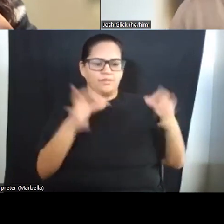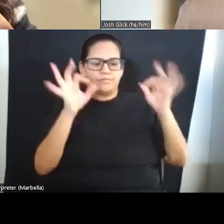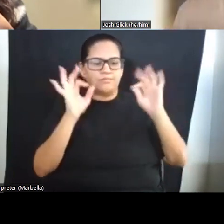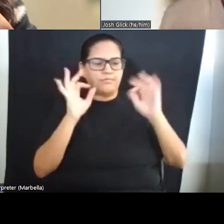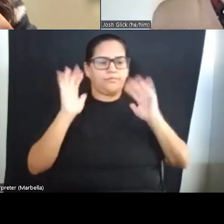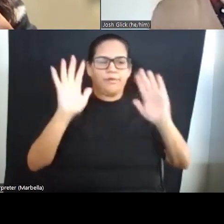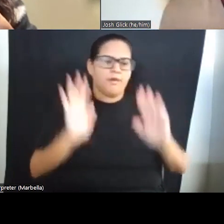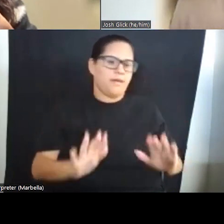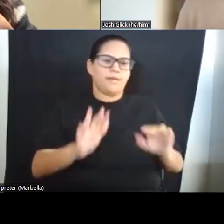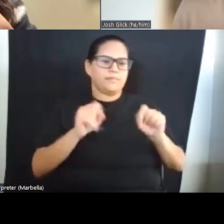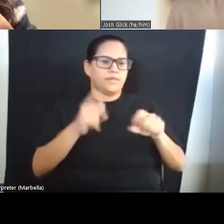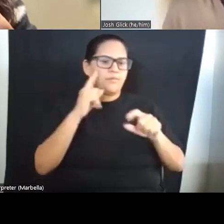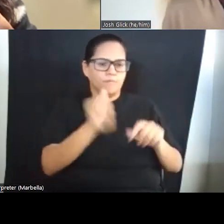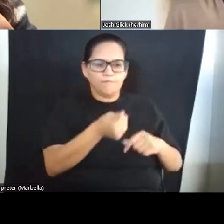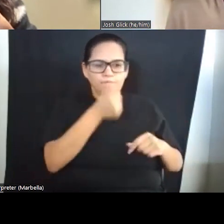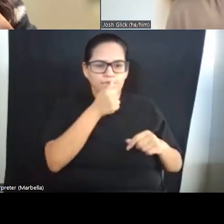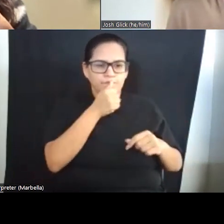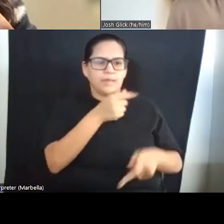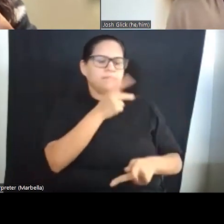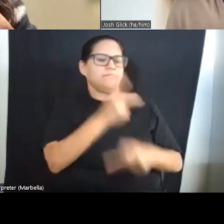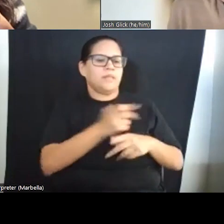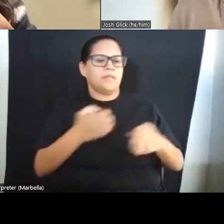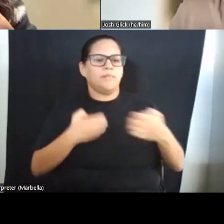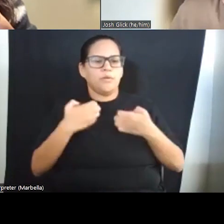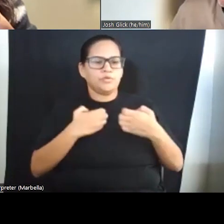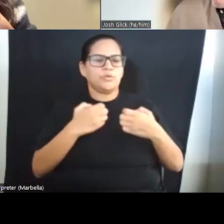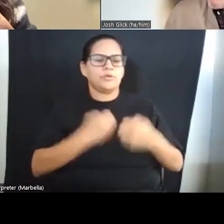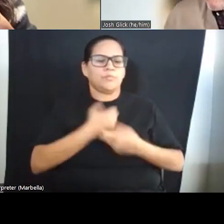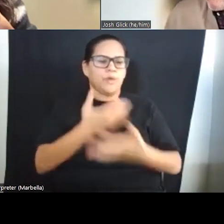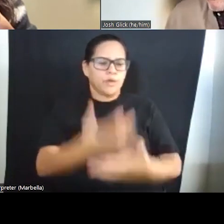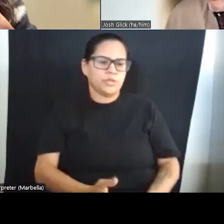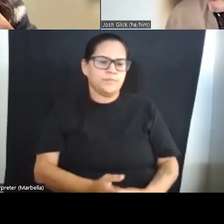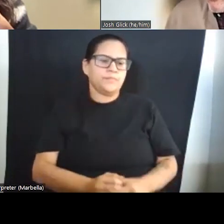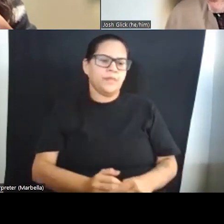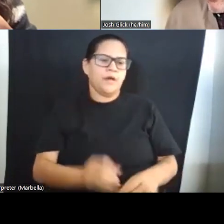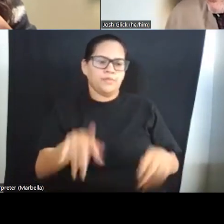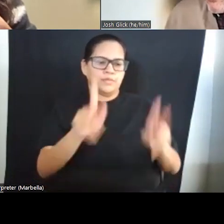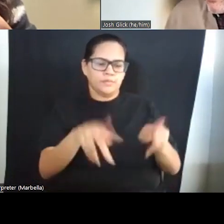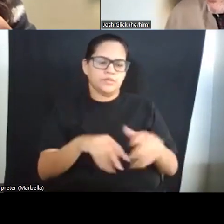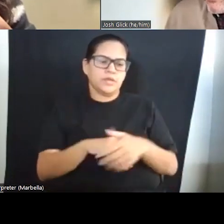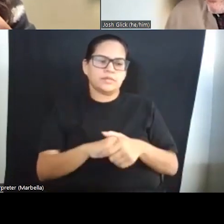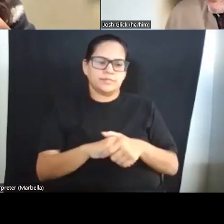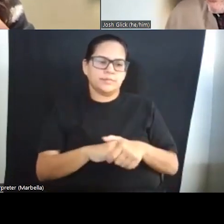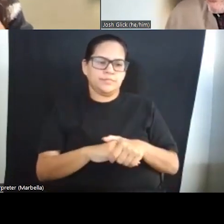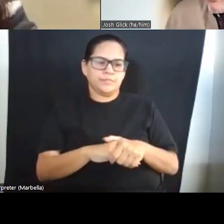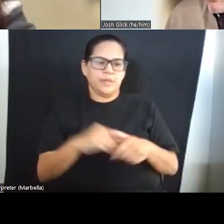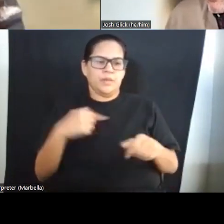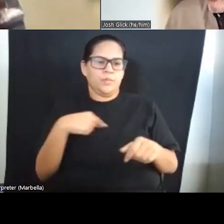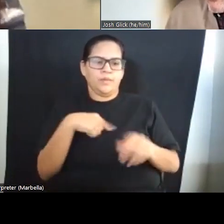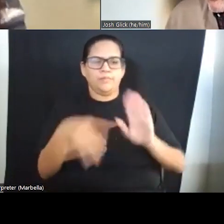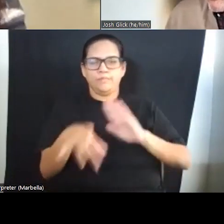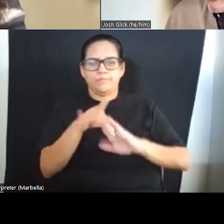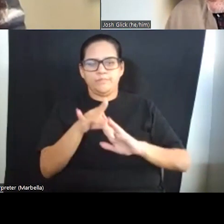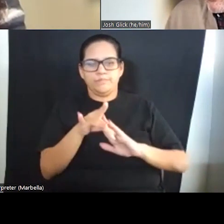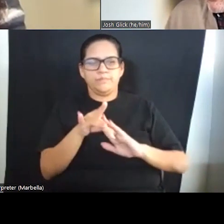for anonymization while retaining the emotional expression of the subjects, we elected to sort of